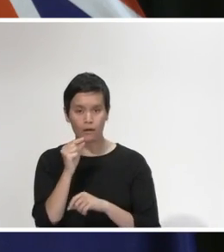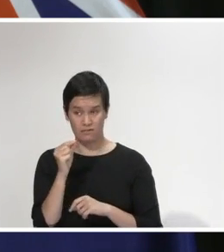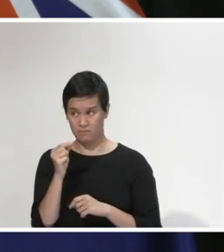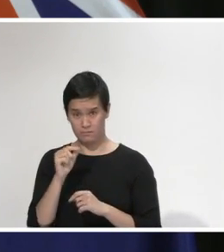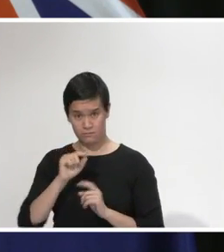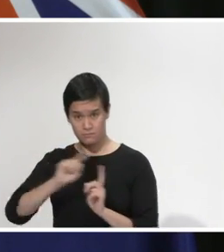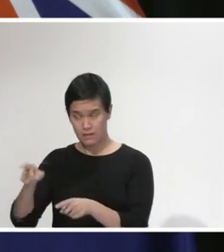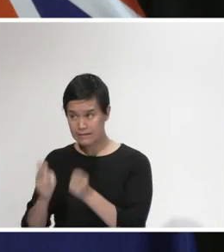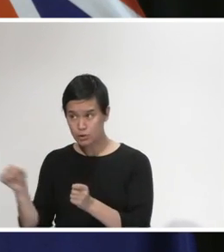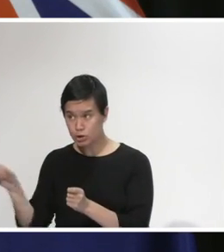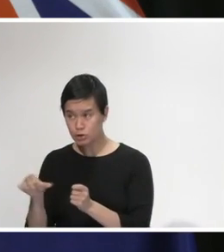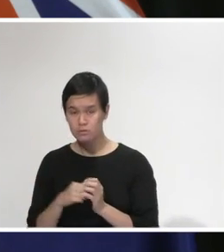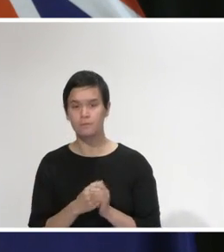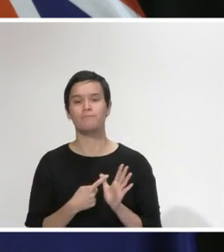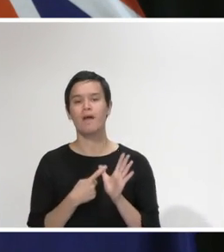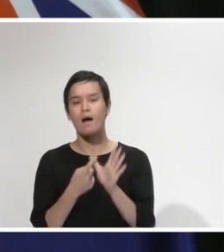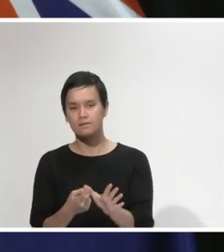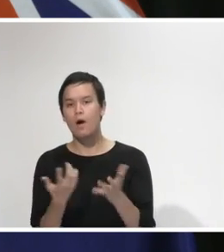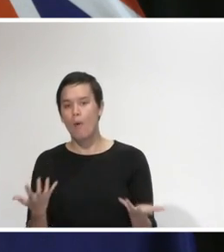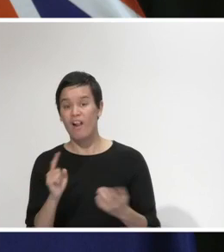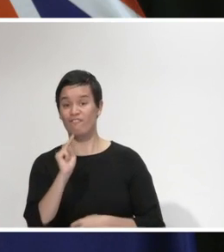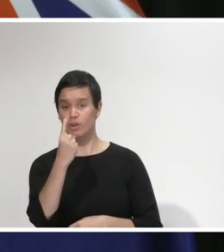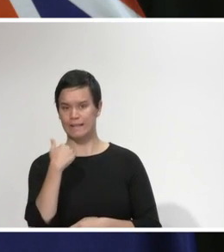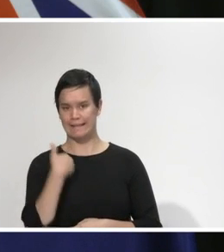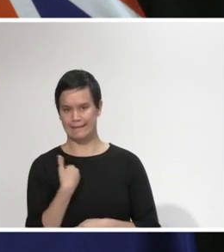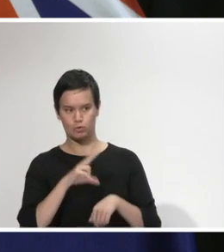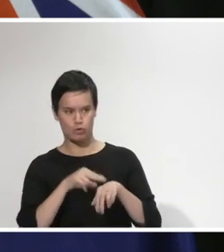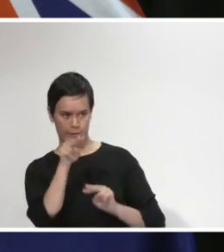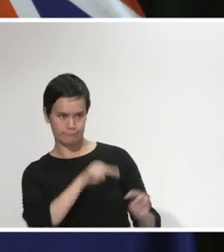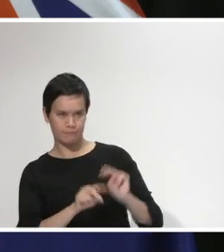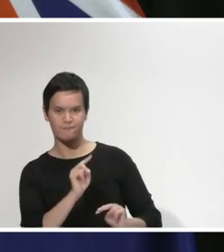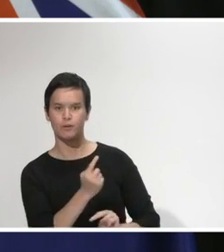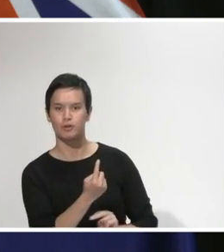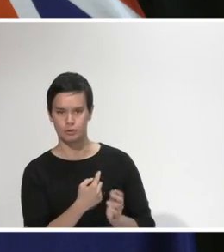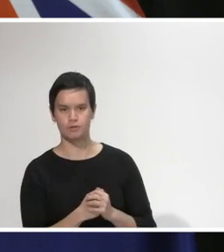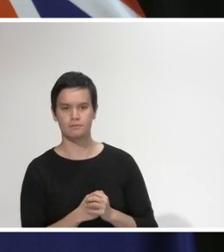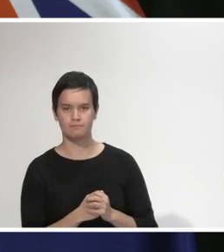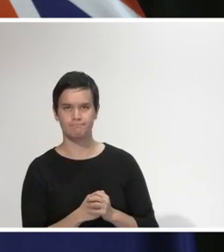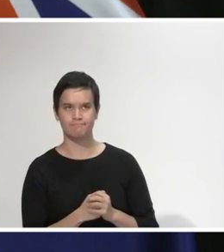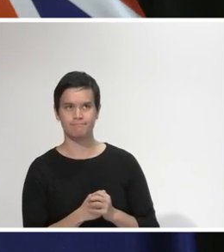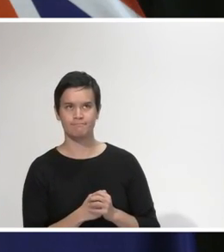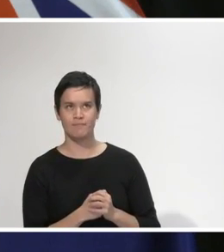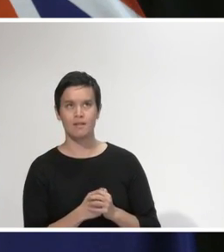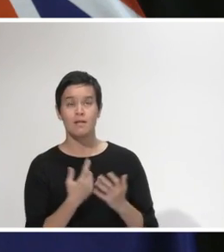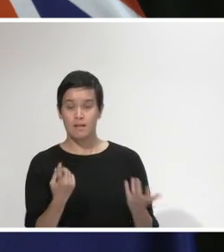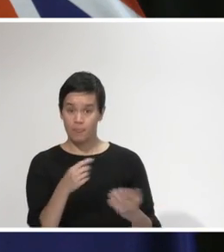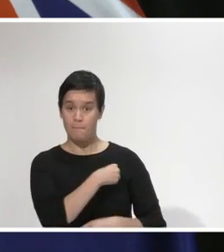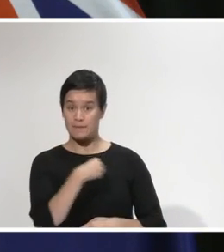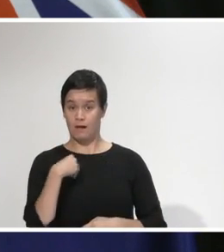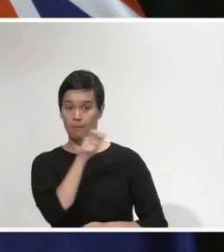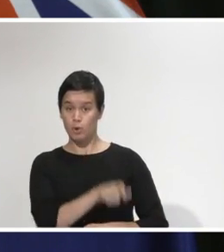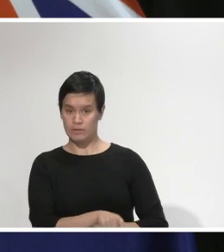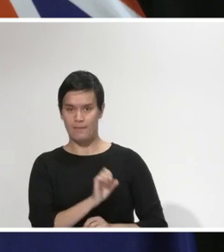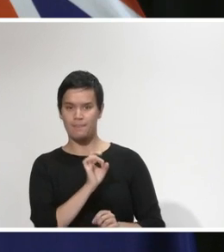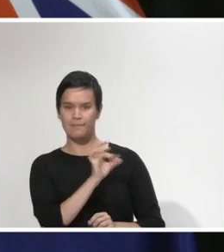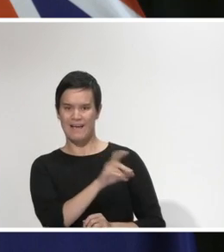be suggestive, then there's always a clinical assessment, but I think a low threshold. I think the clinician will always apply some judgment in